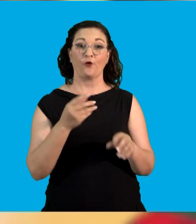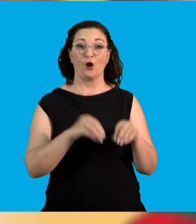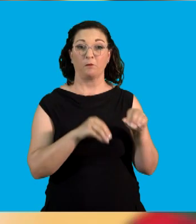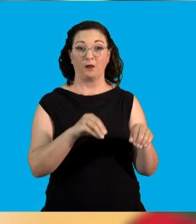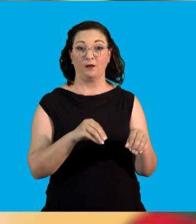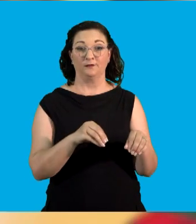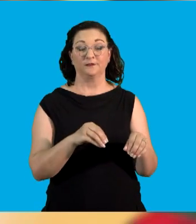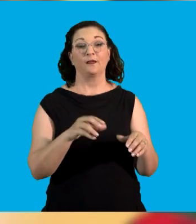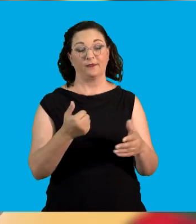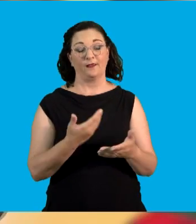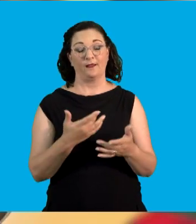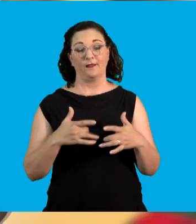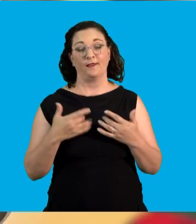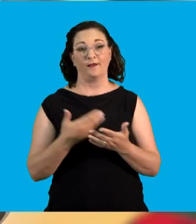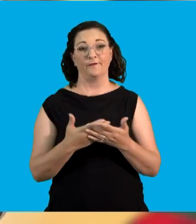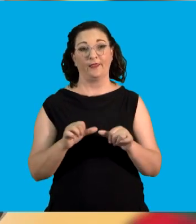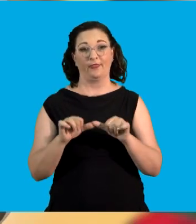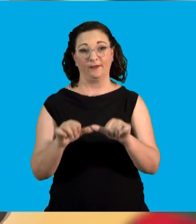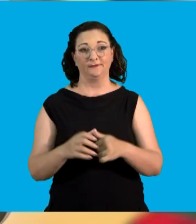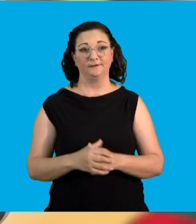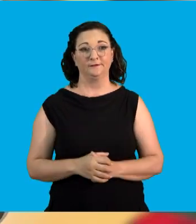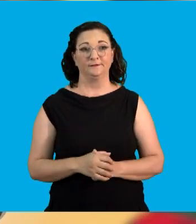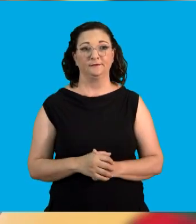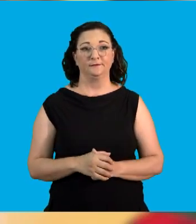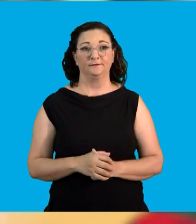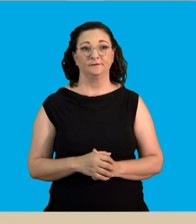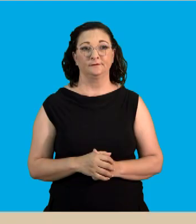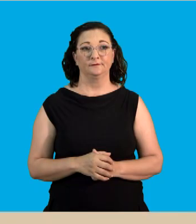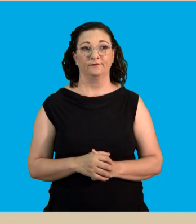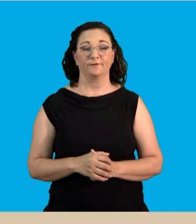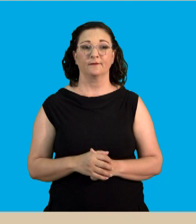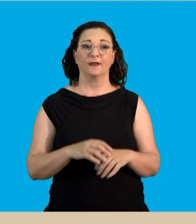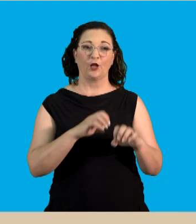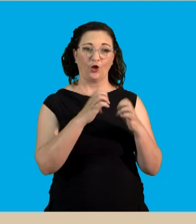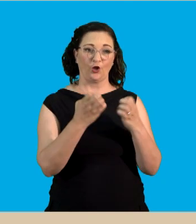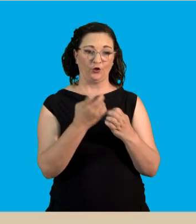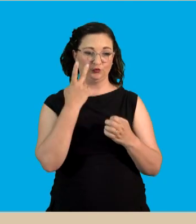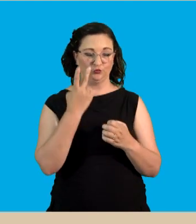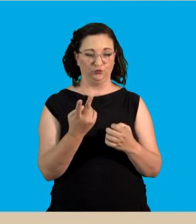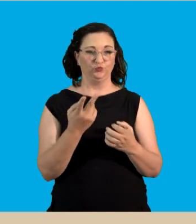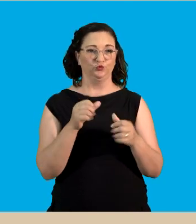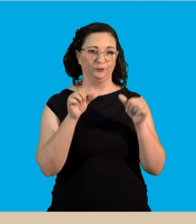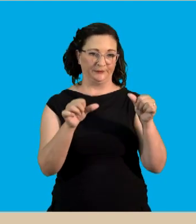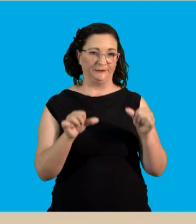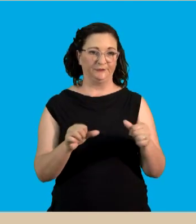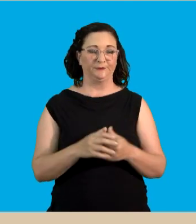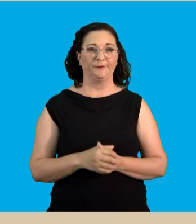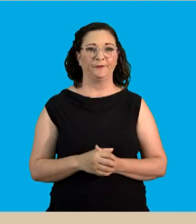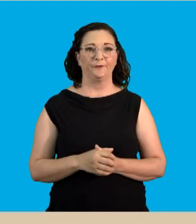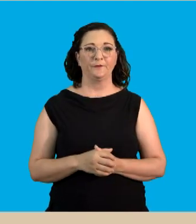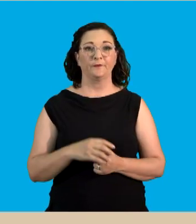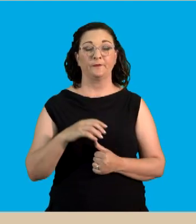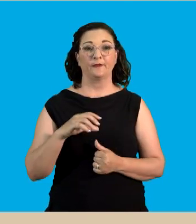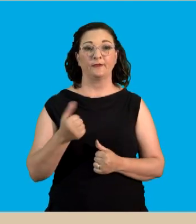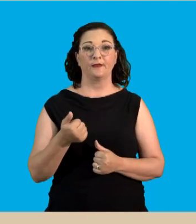breathe in order for life to exist on planet Earth. All right, and that is how our planet Earth looks like. And let us